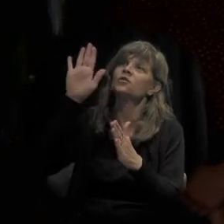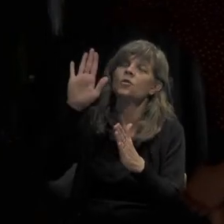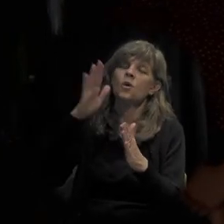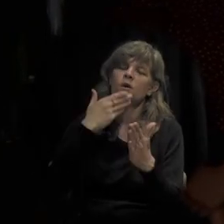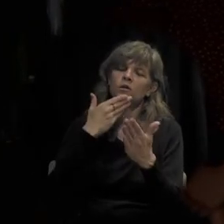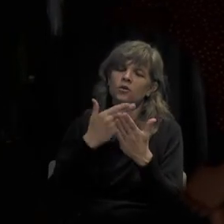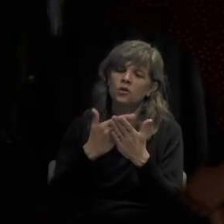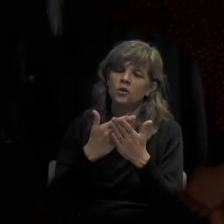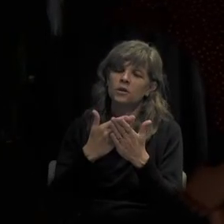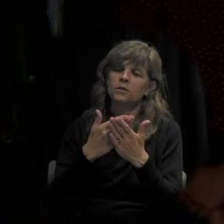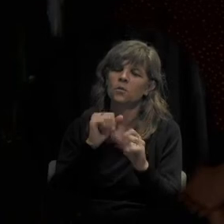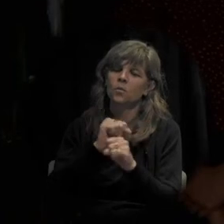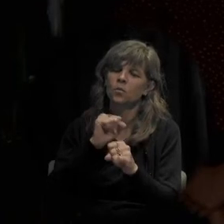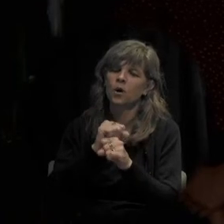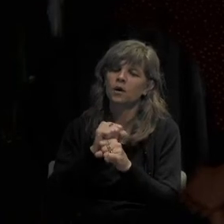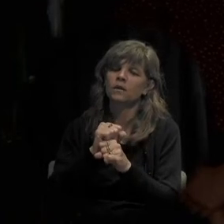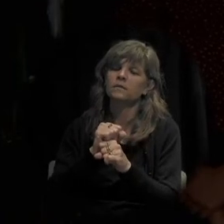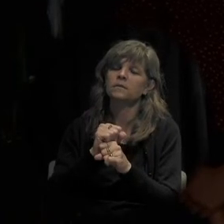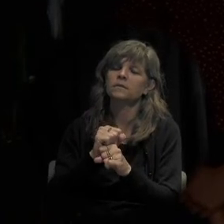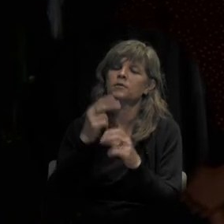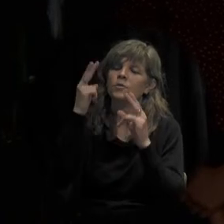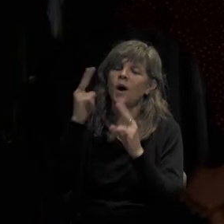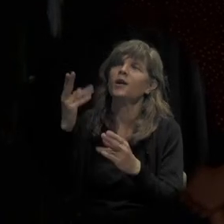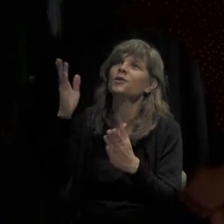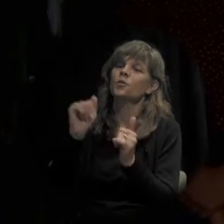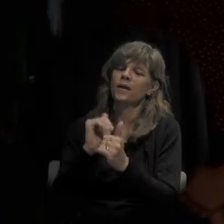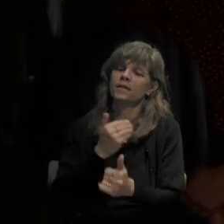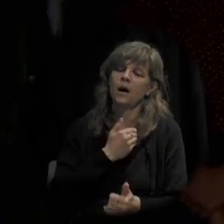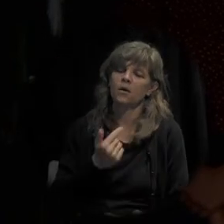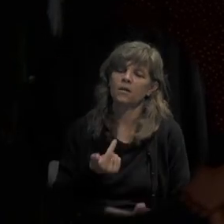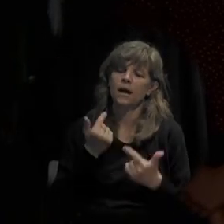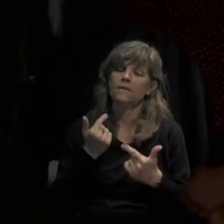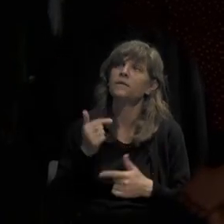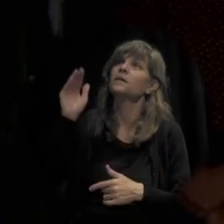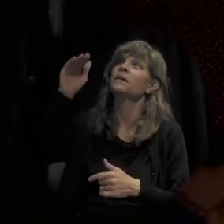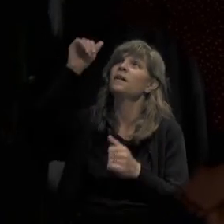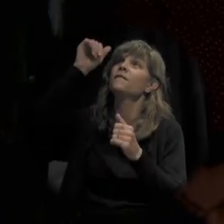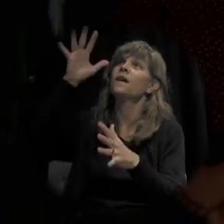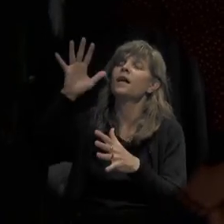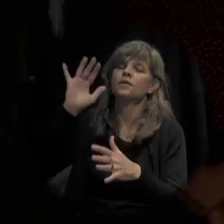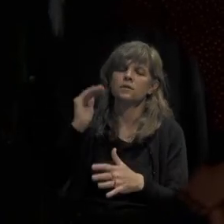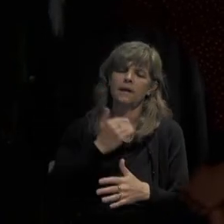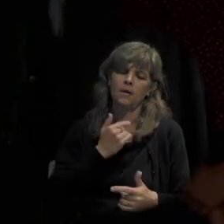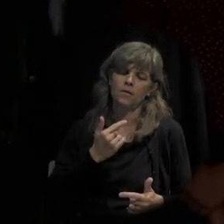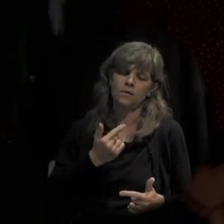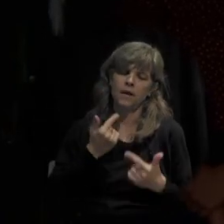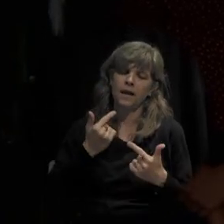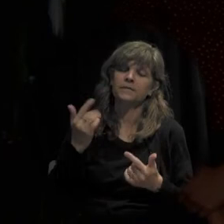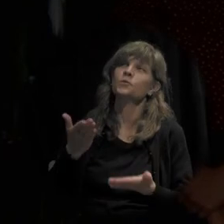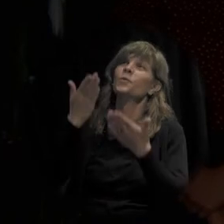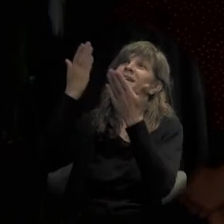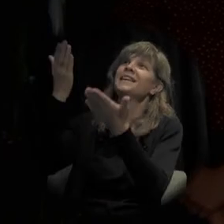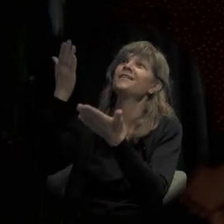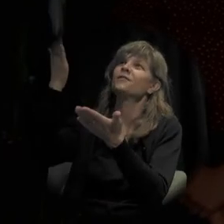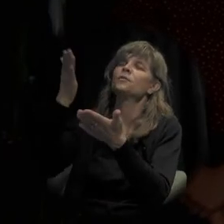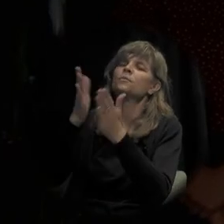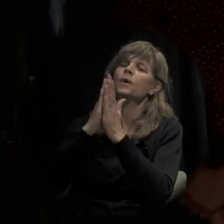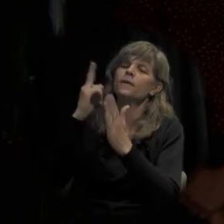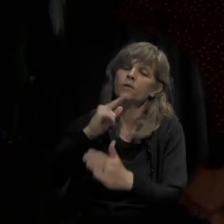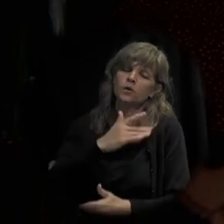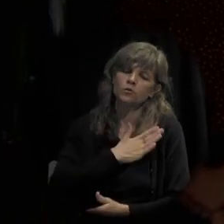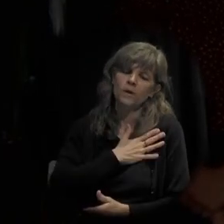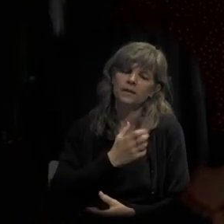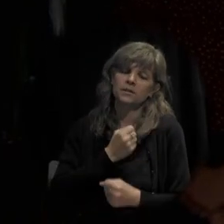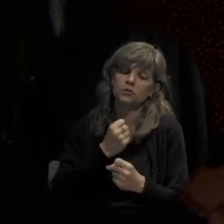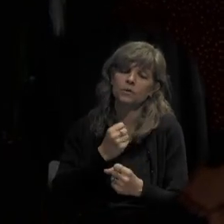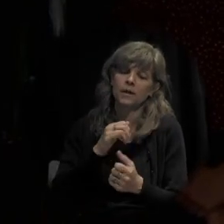honored with our lives. And Father, we commit ourselves to You. We pray for grace and strength, and we